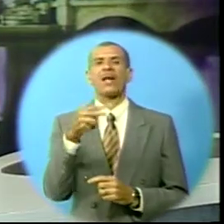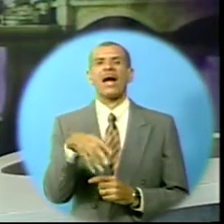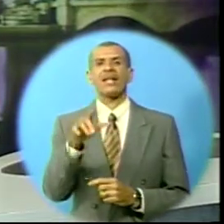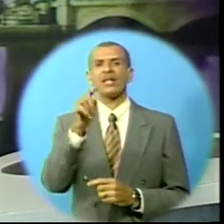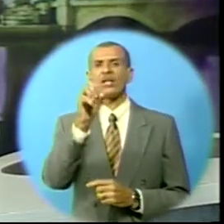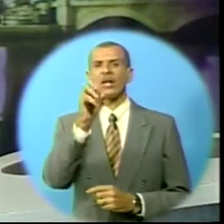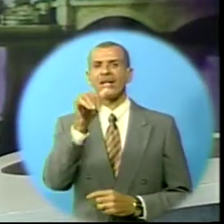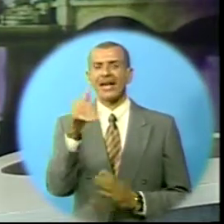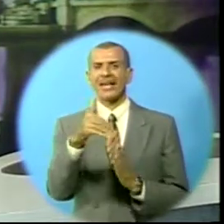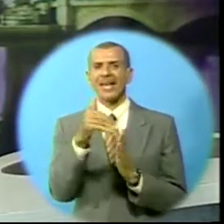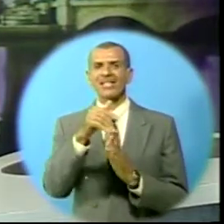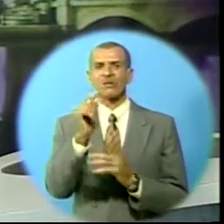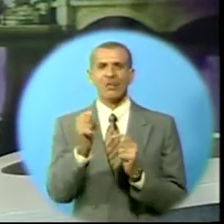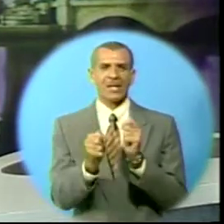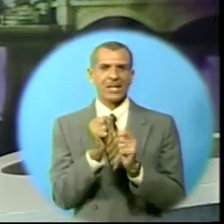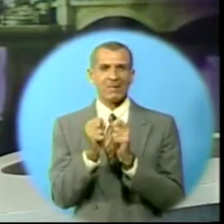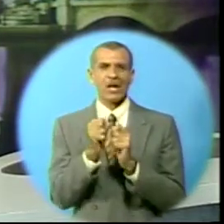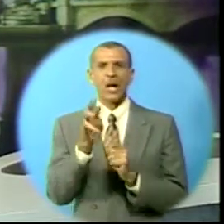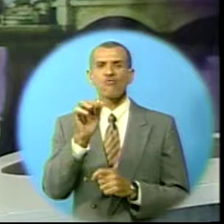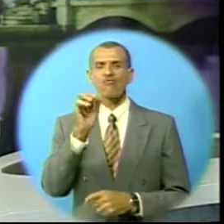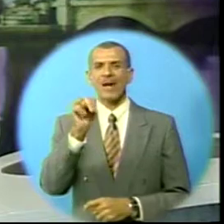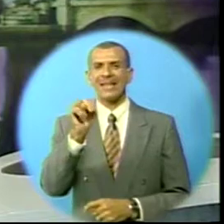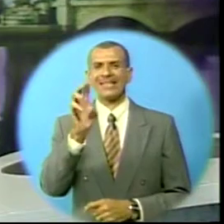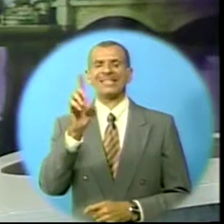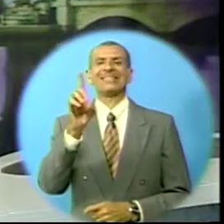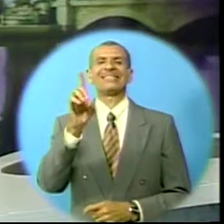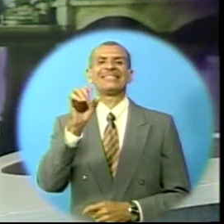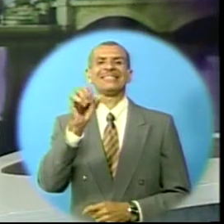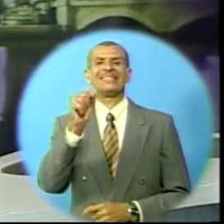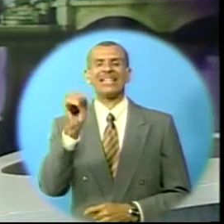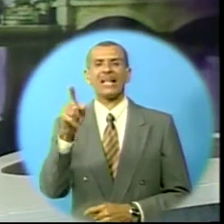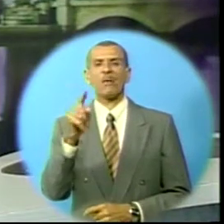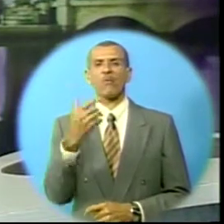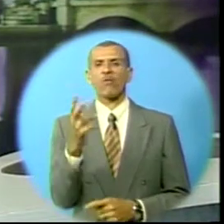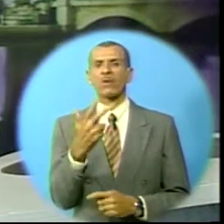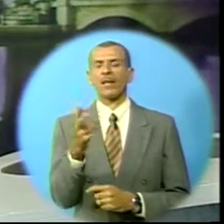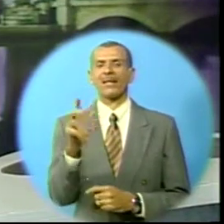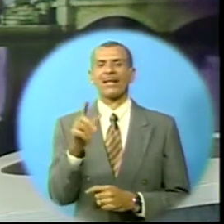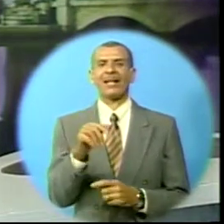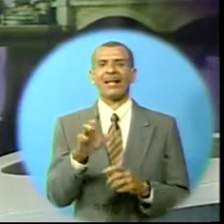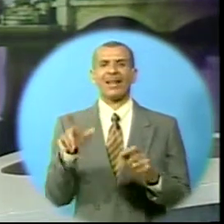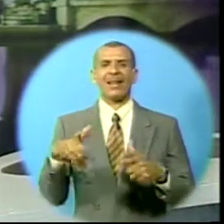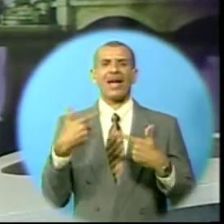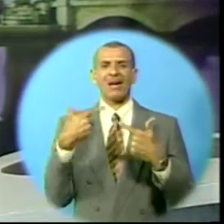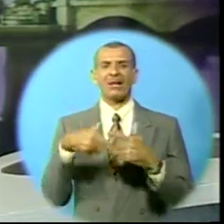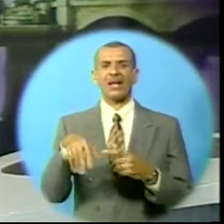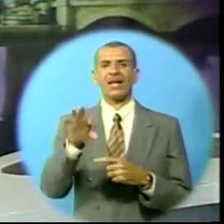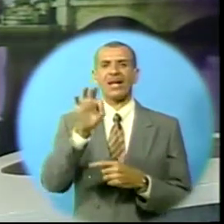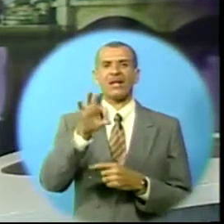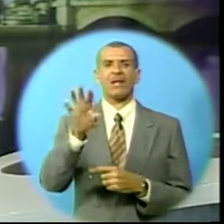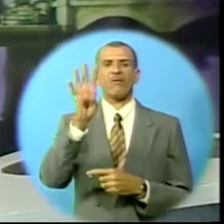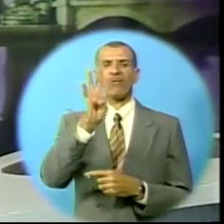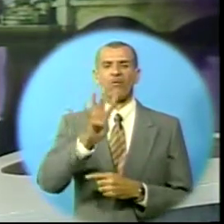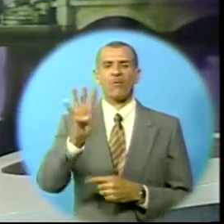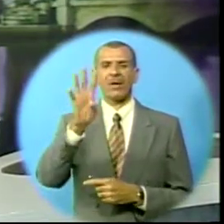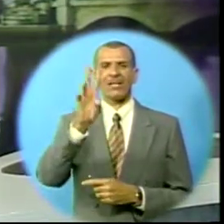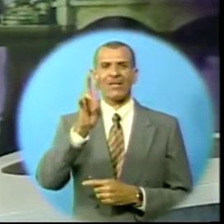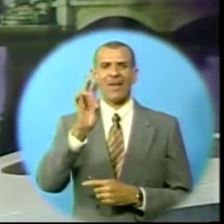Tridents versus Trinidad and Tobago Red Steel. Both games will be live on TV8 and 94.7